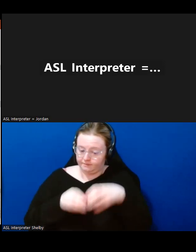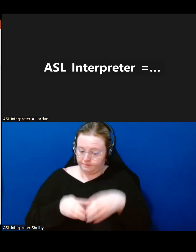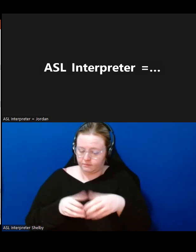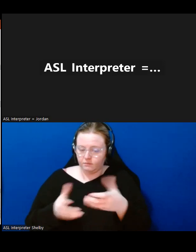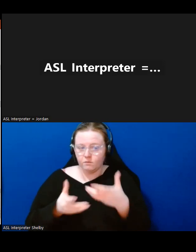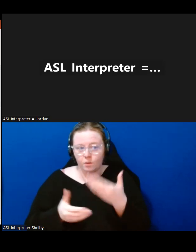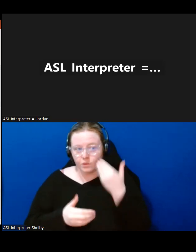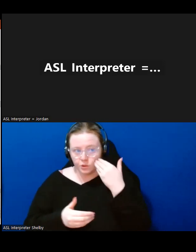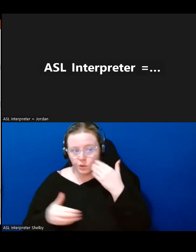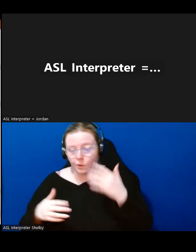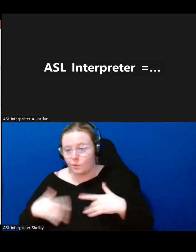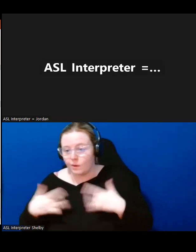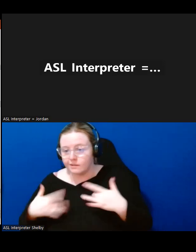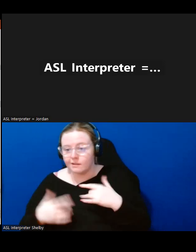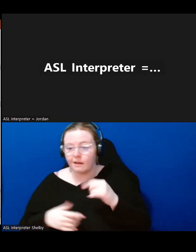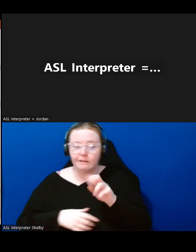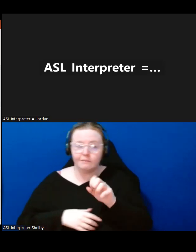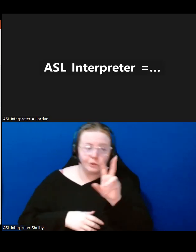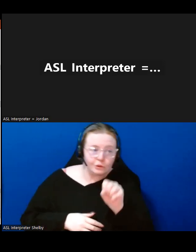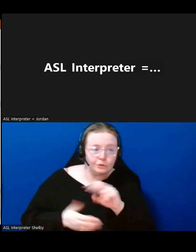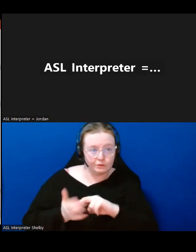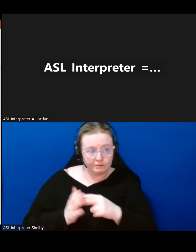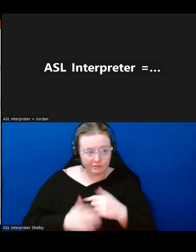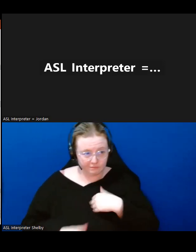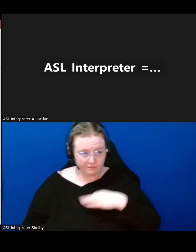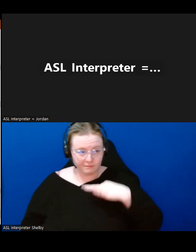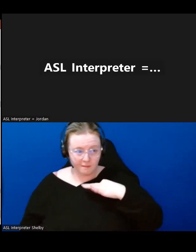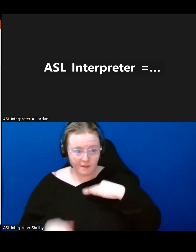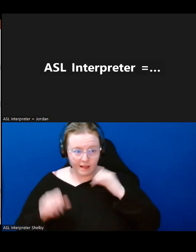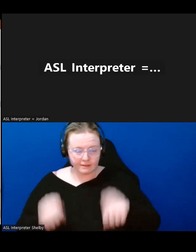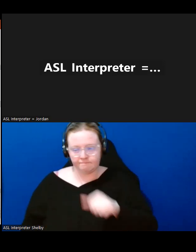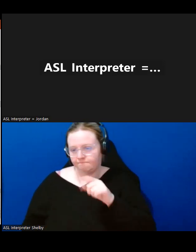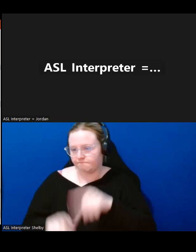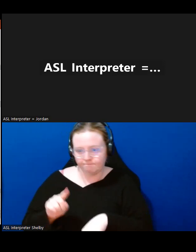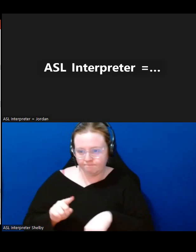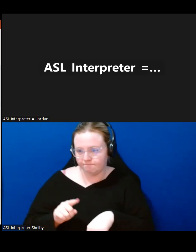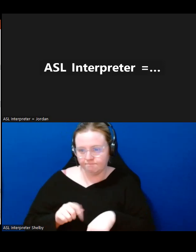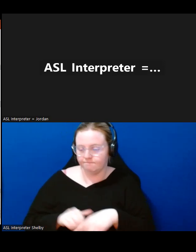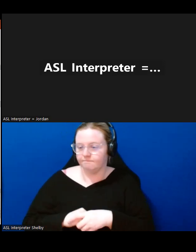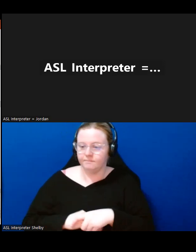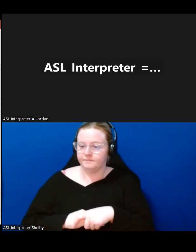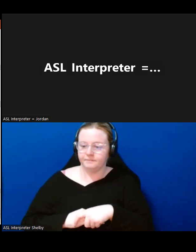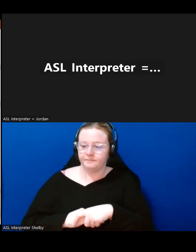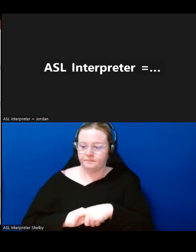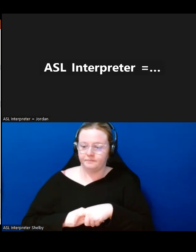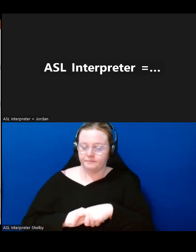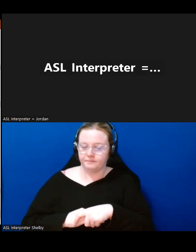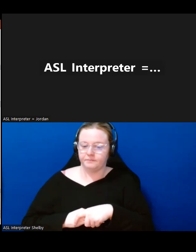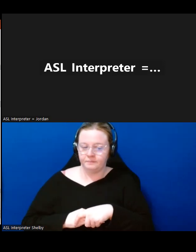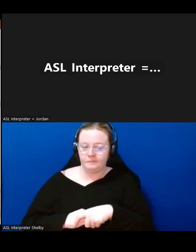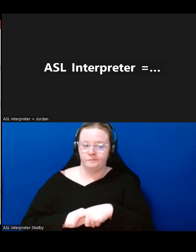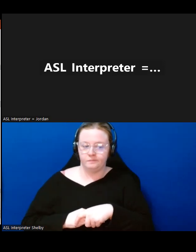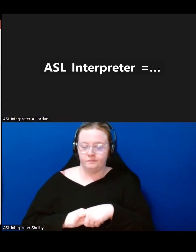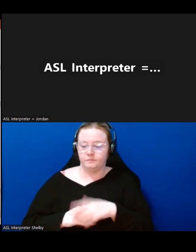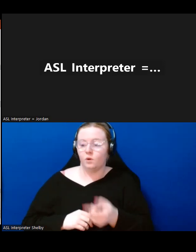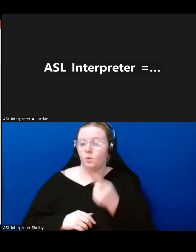in the community, unfortunately, you're not able to apply for the grant program. And the one nice thing about our